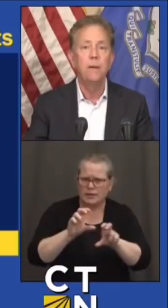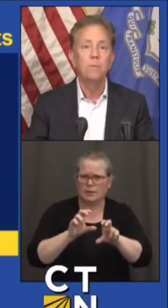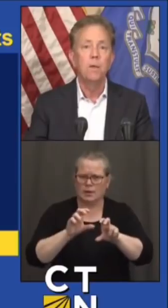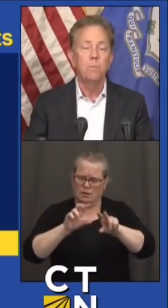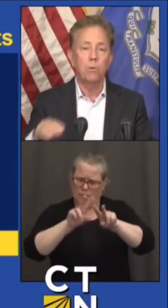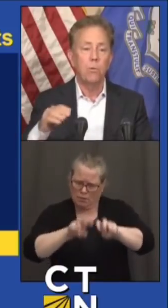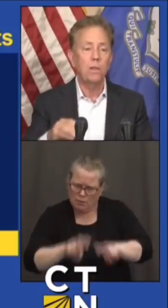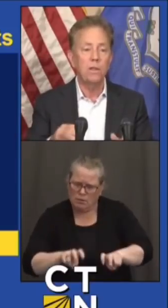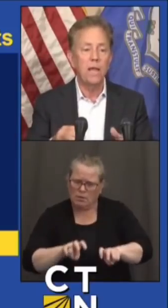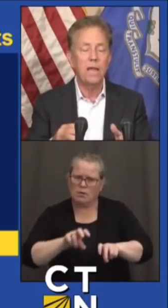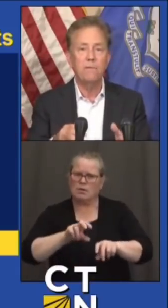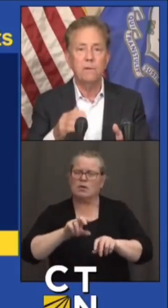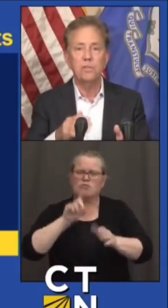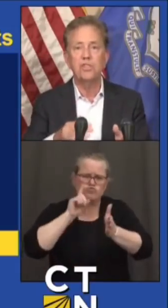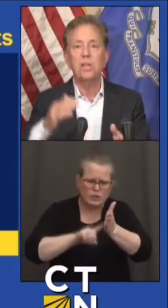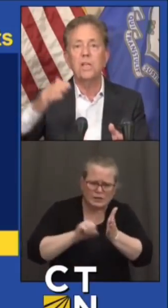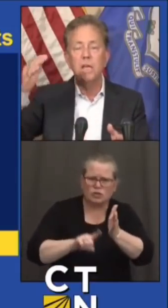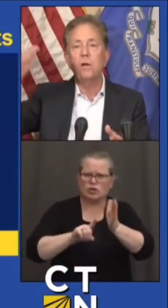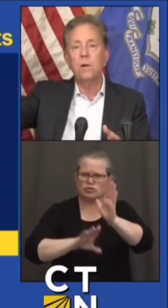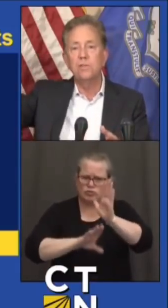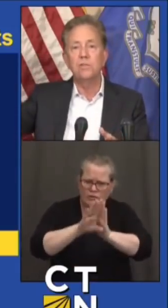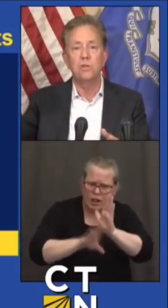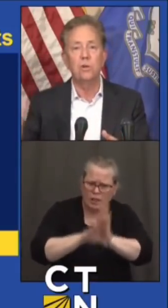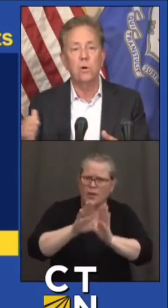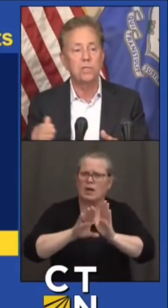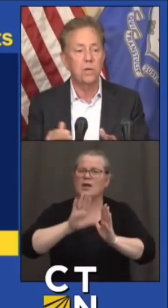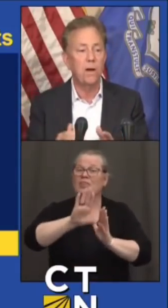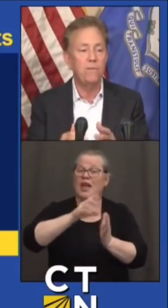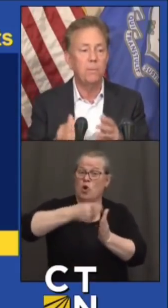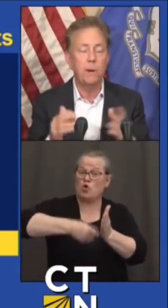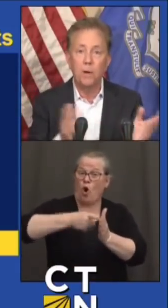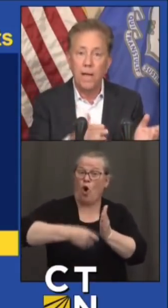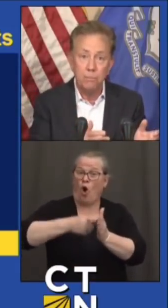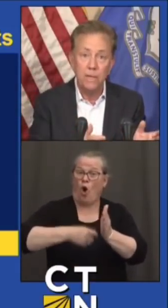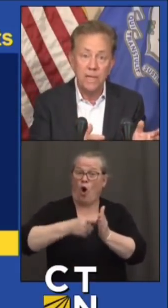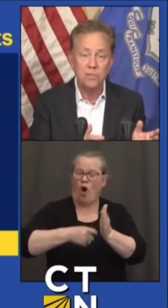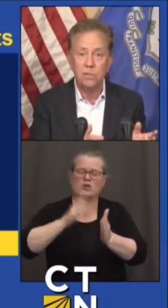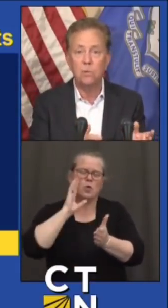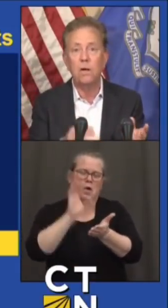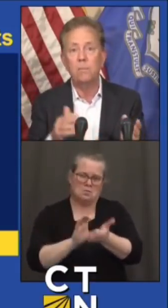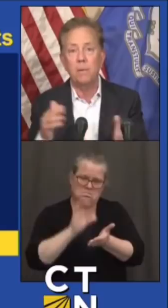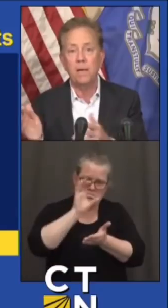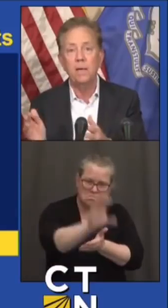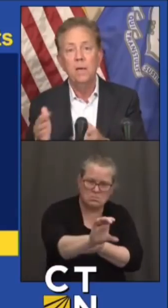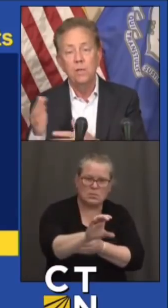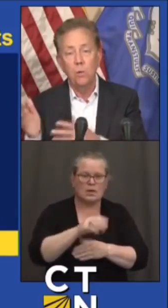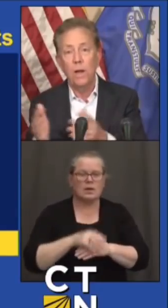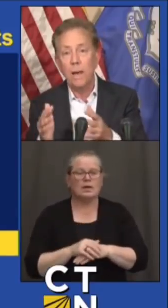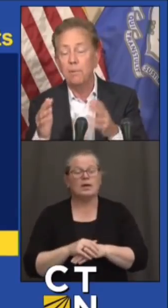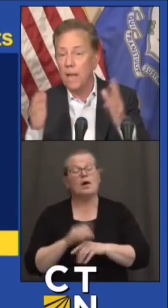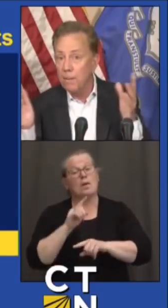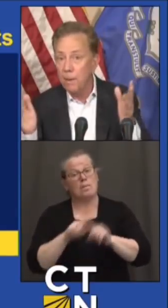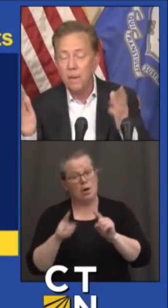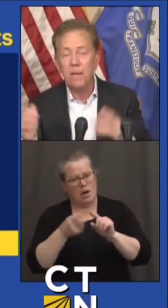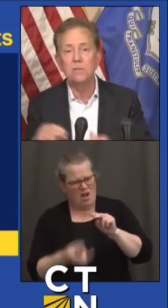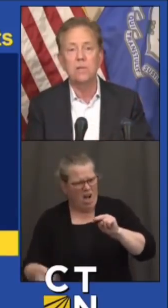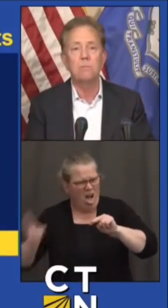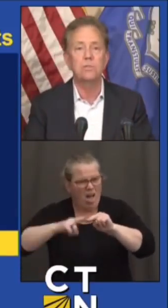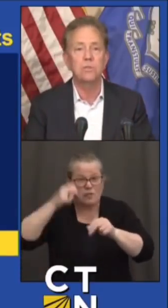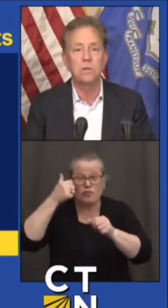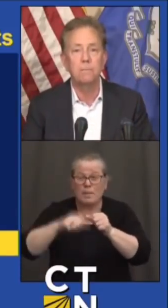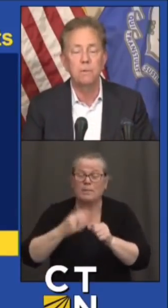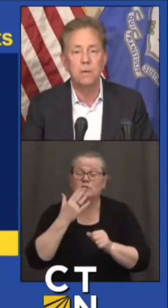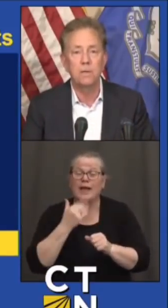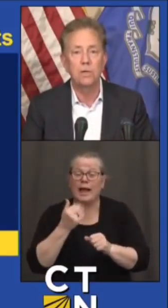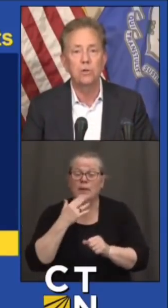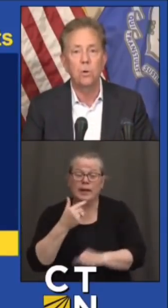R&D. But rather than have sudden increases in cost thereafter, you remember what happened with insulin a while back? Know what happened with EpiPens? That